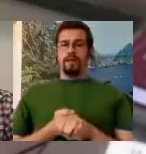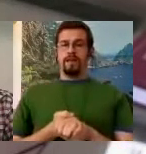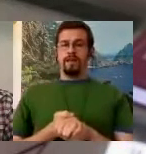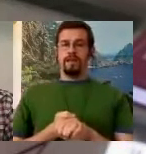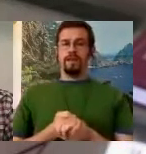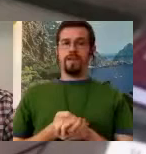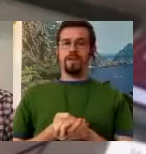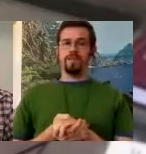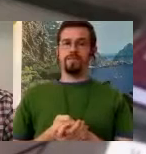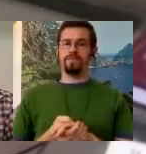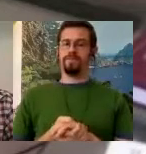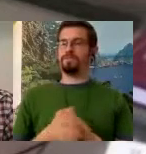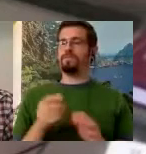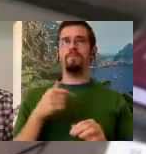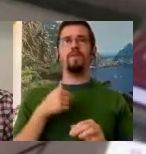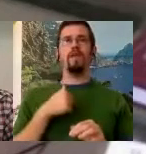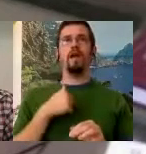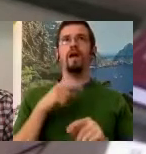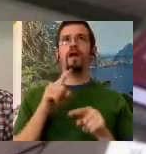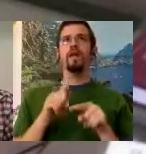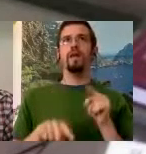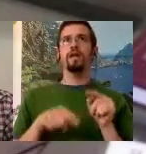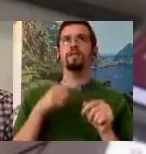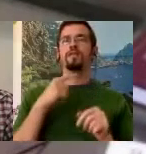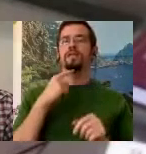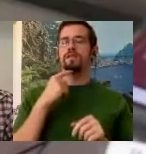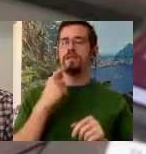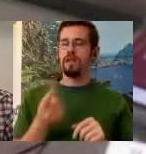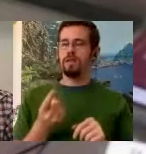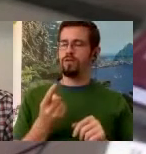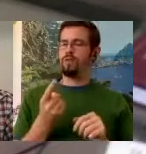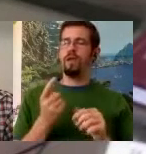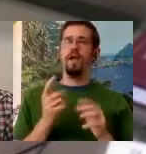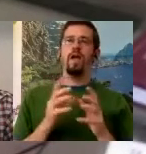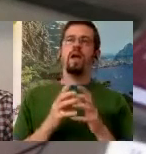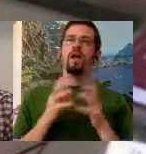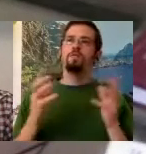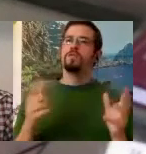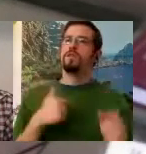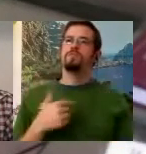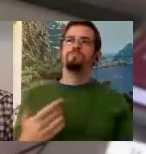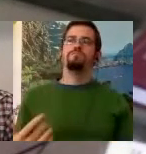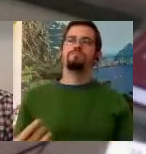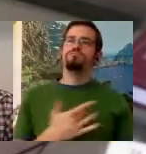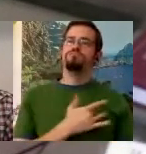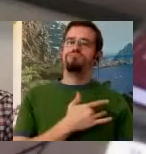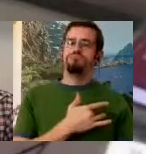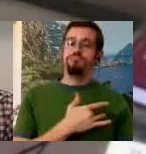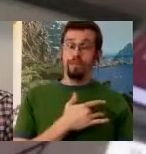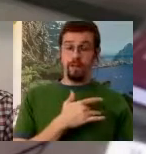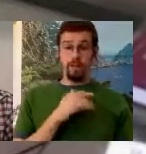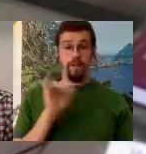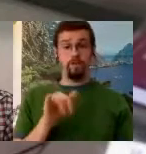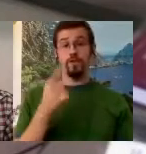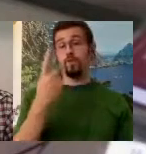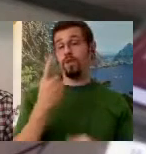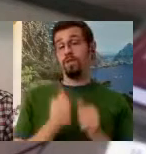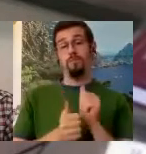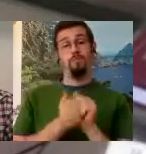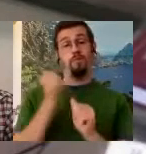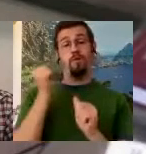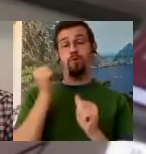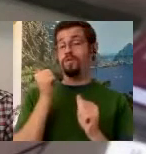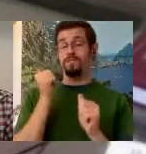I can't tell you how touched I've been. I think one of the web pages that meant the most to me was